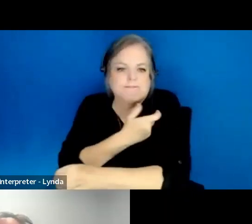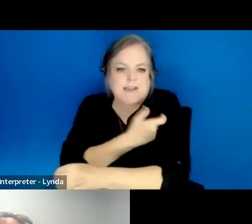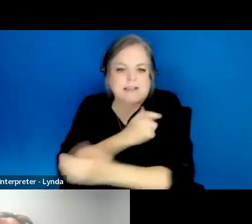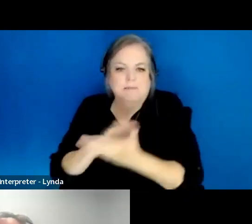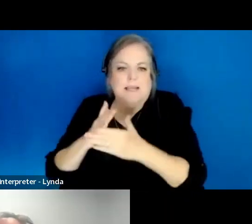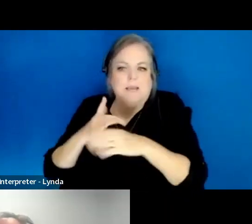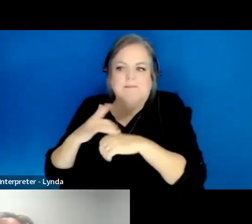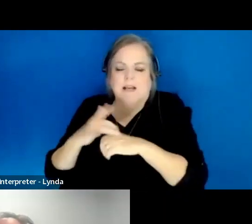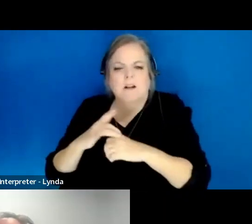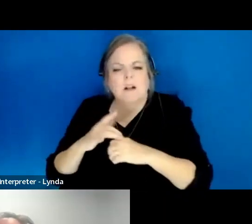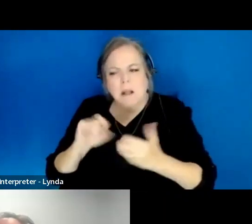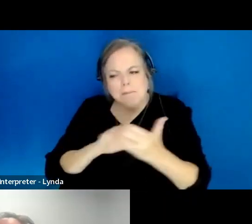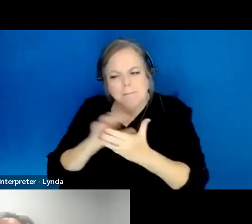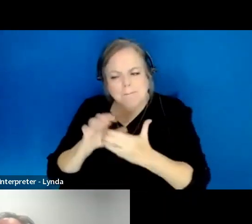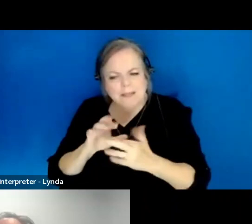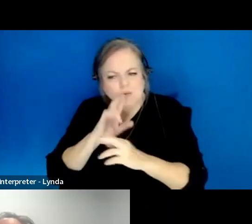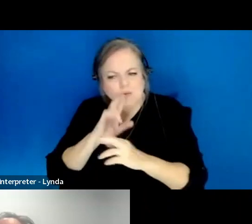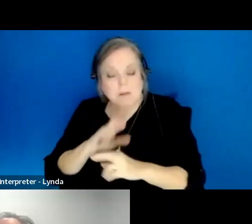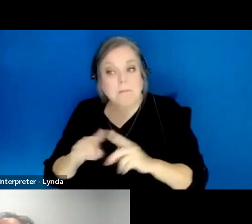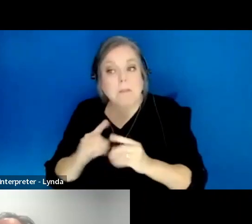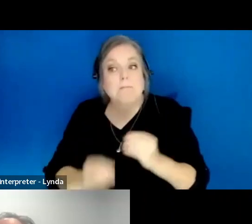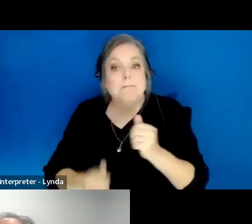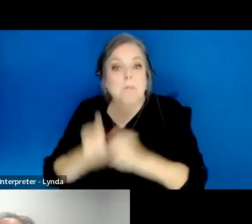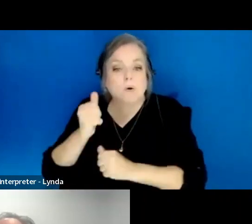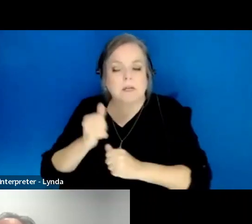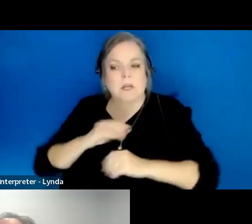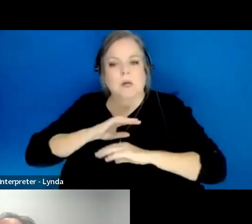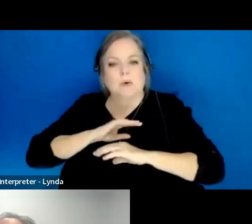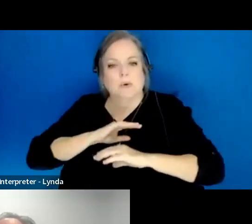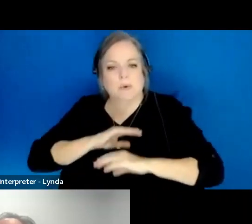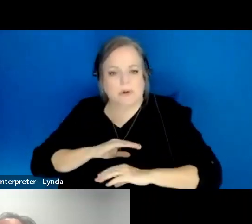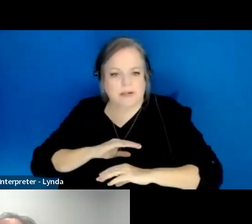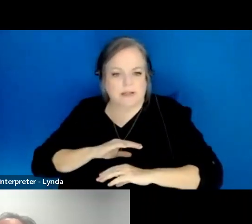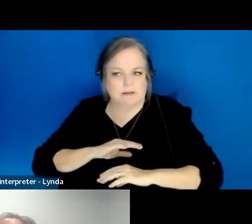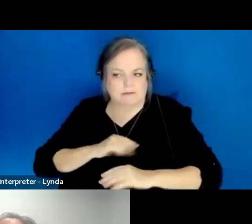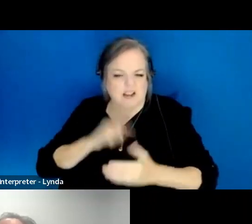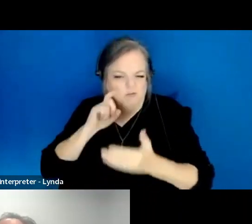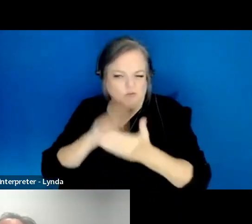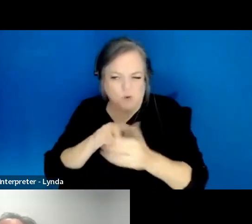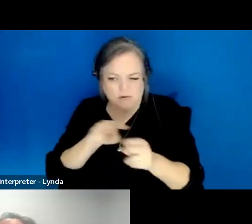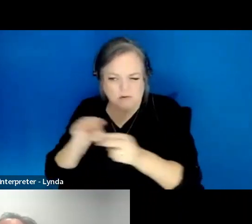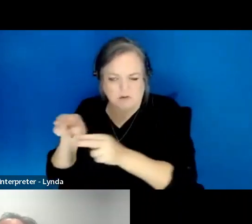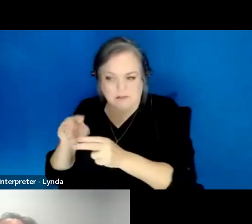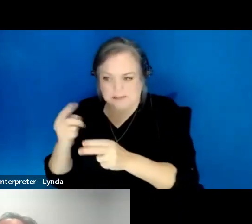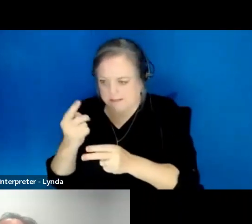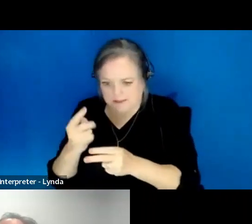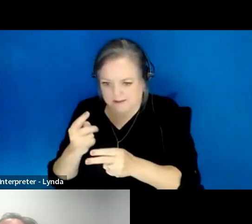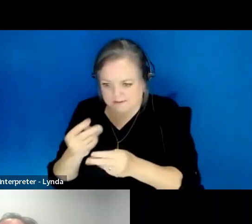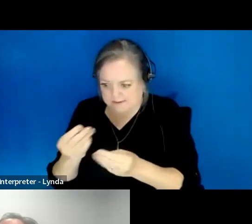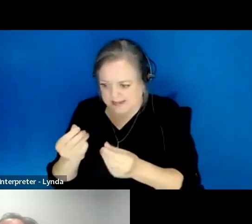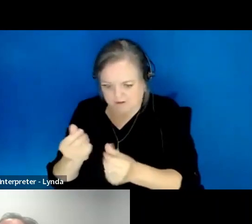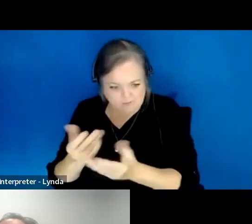a mixed reaction, but more so there was relief that I observed because there was something tangible